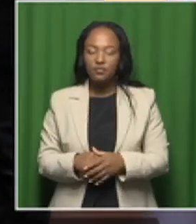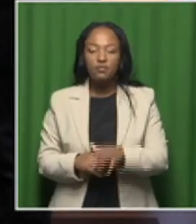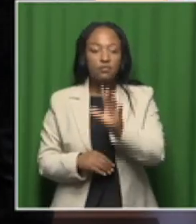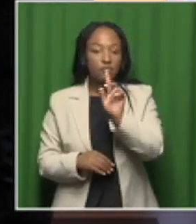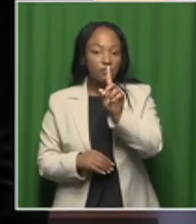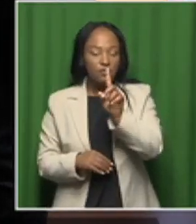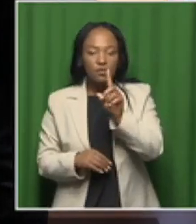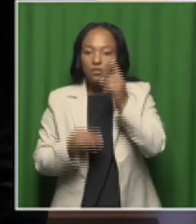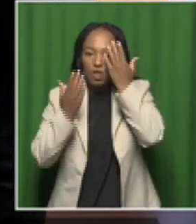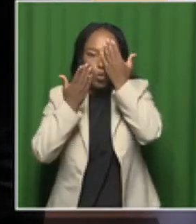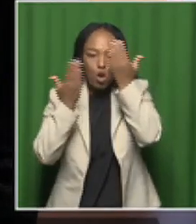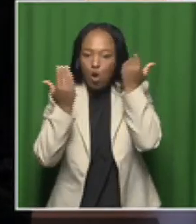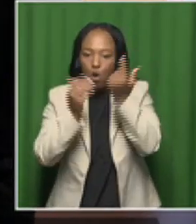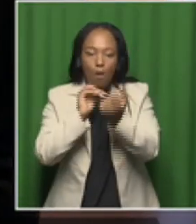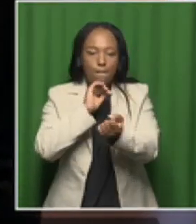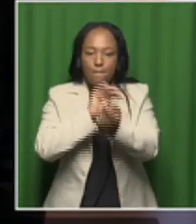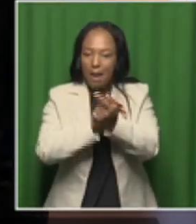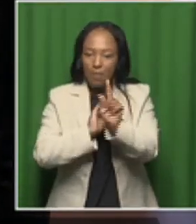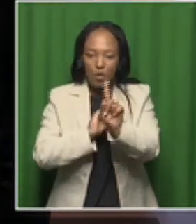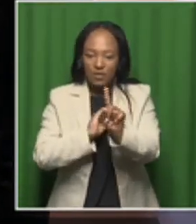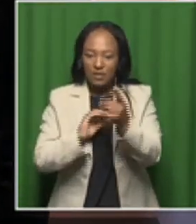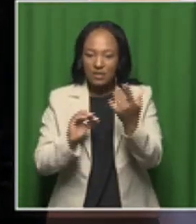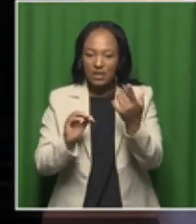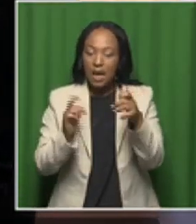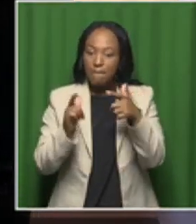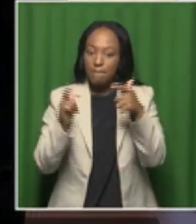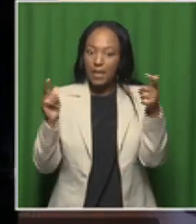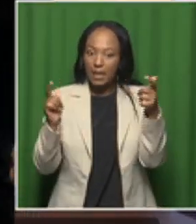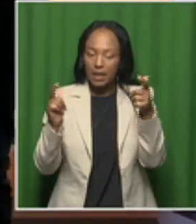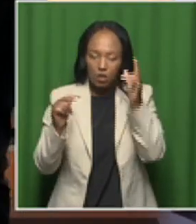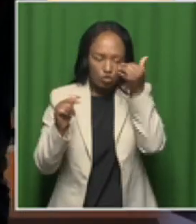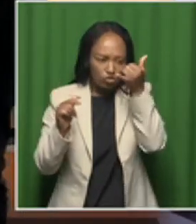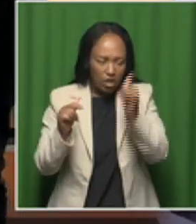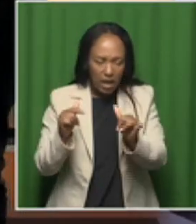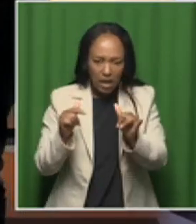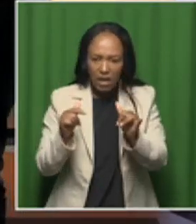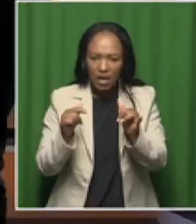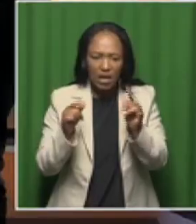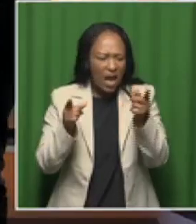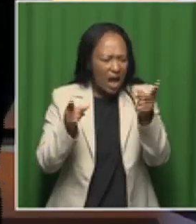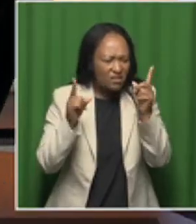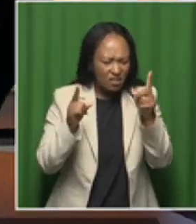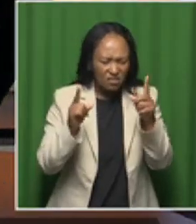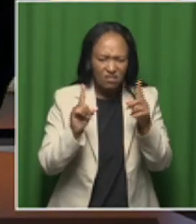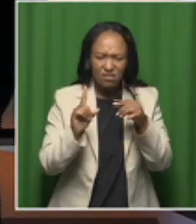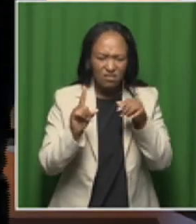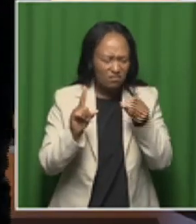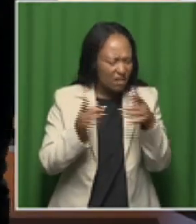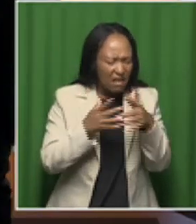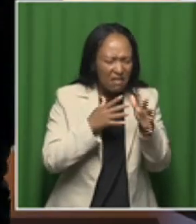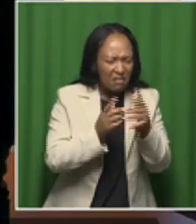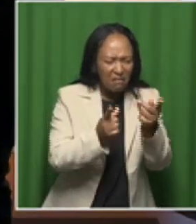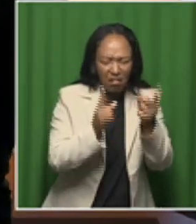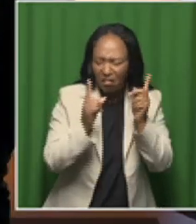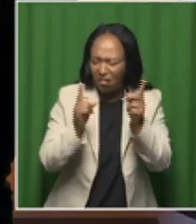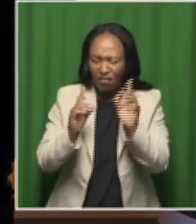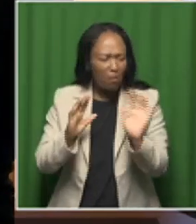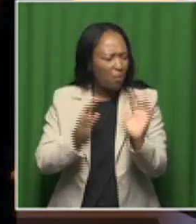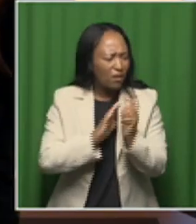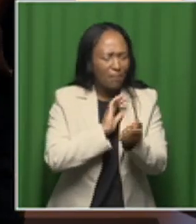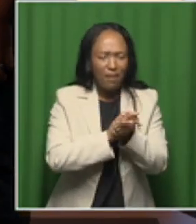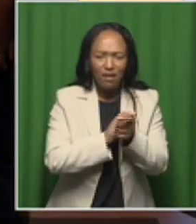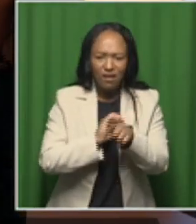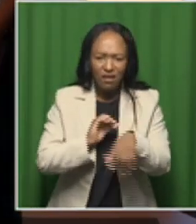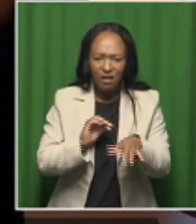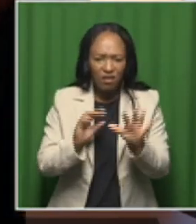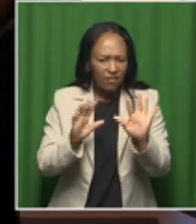don't know what happened to the adult. Yeah. So your biggest thing is to check the hazards around this patient. Okay. What could have led to this? Once you have